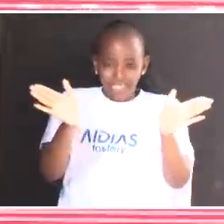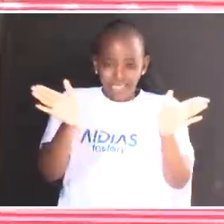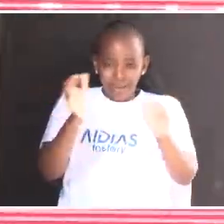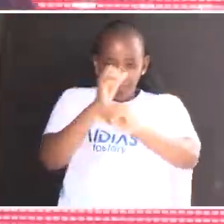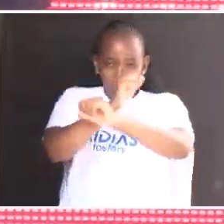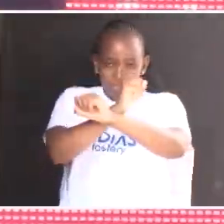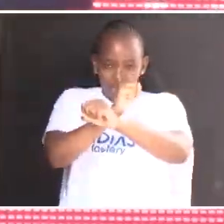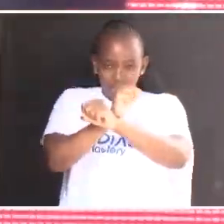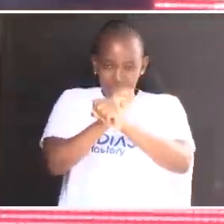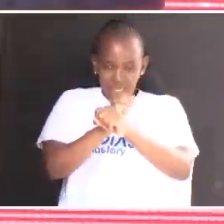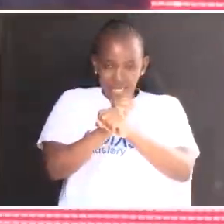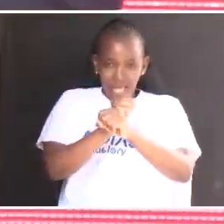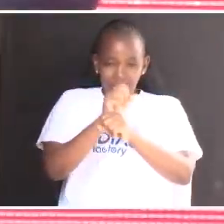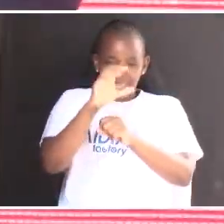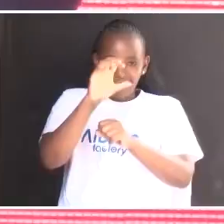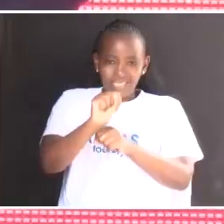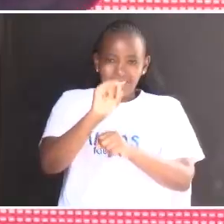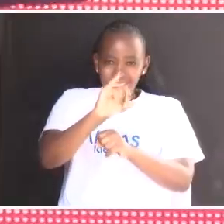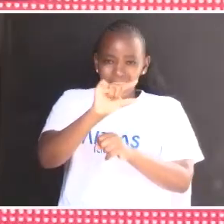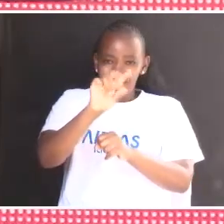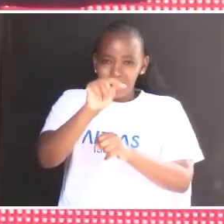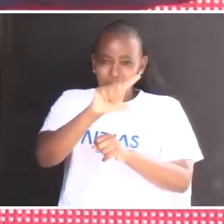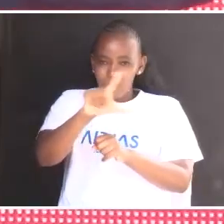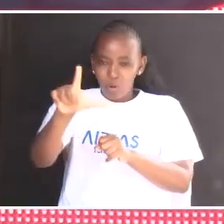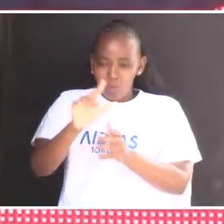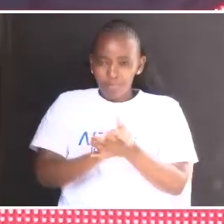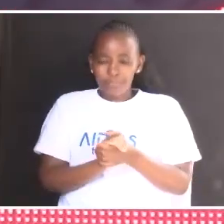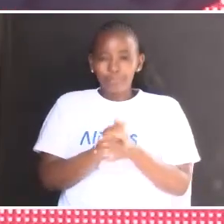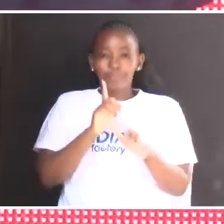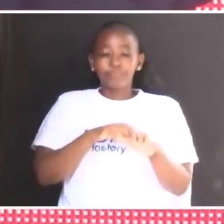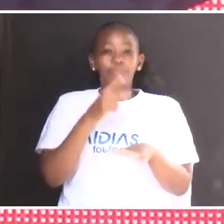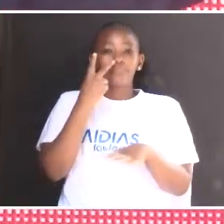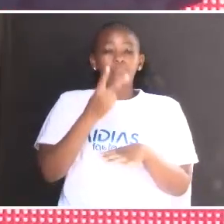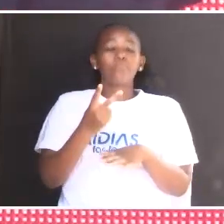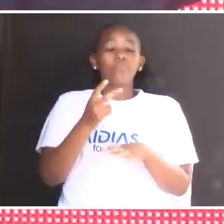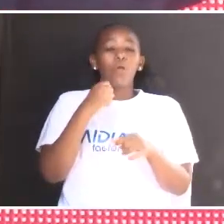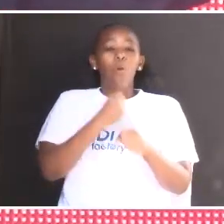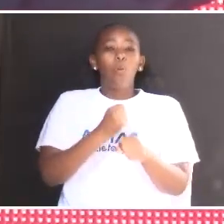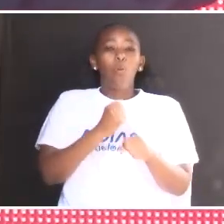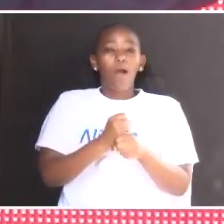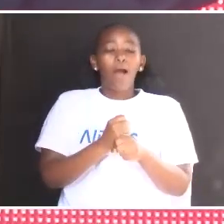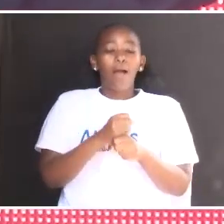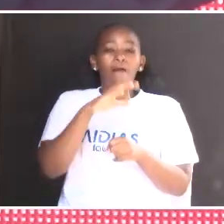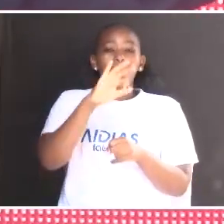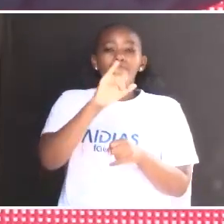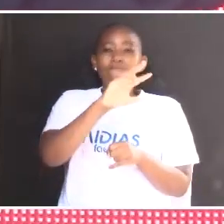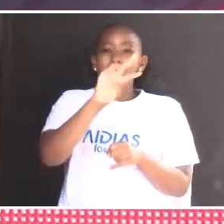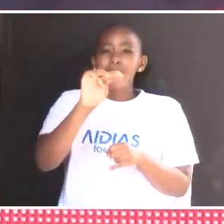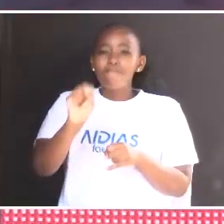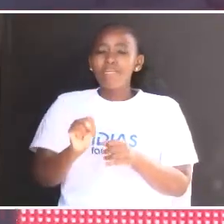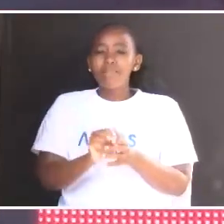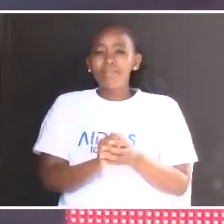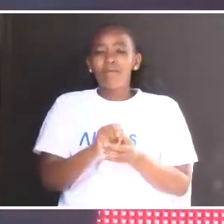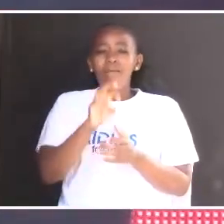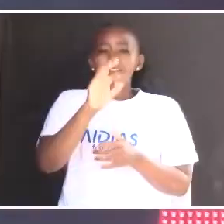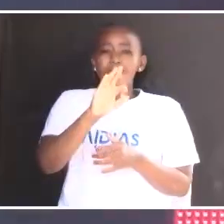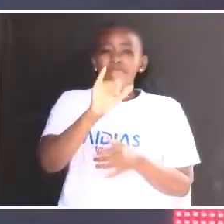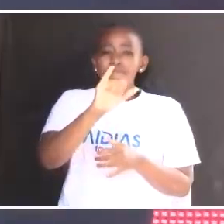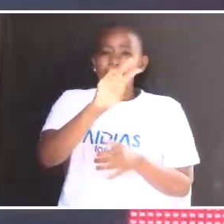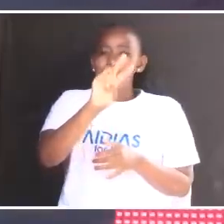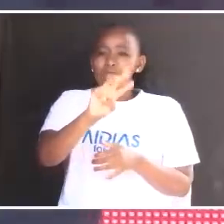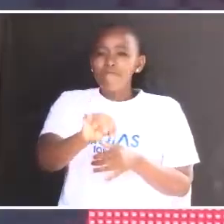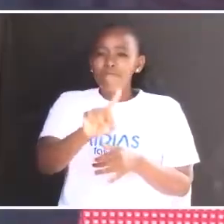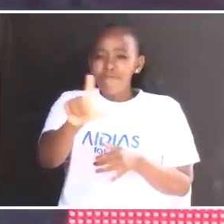protect the signal. Remember, ukiona kazi imekuwa a film, for example, audiovisual work imekuwa